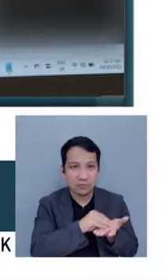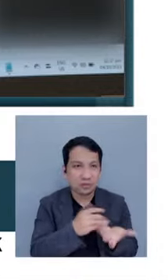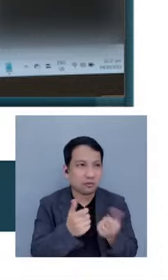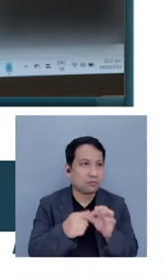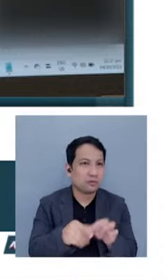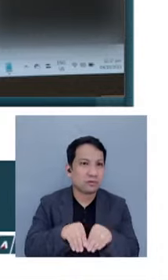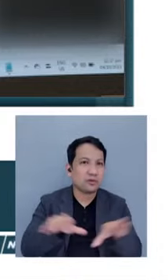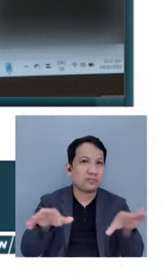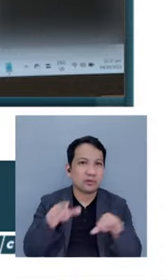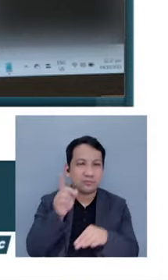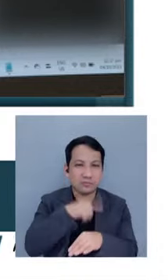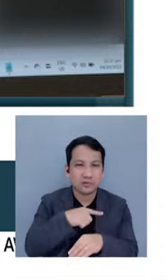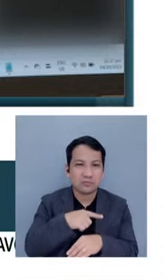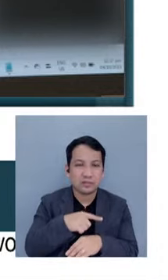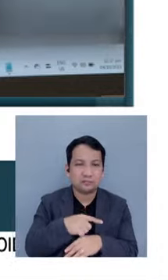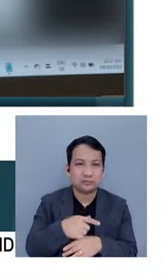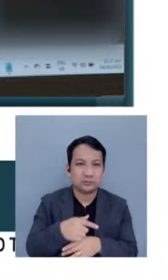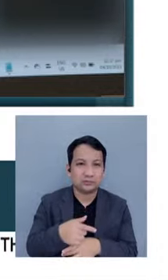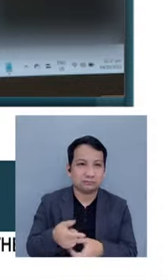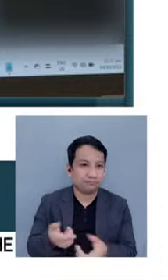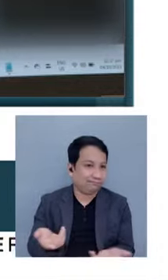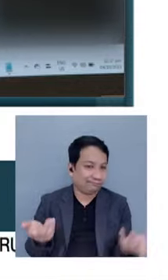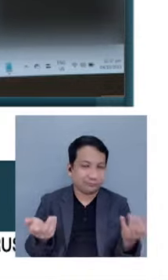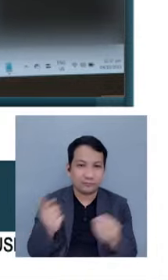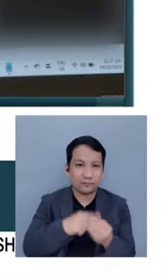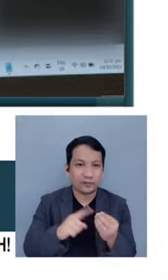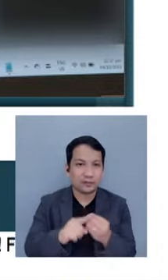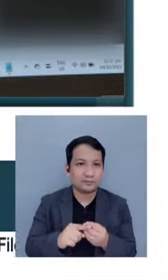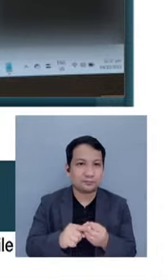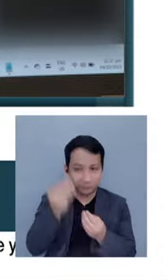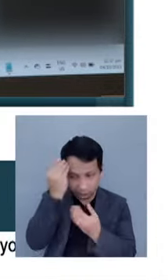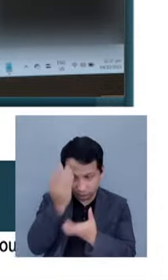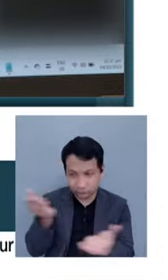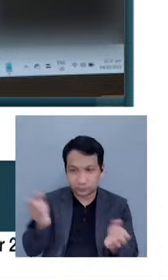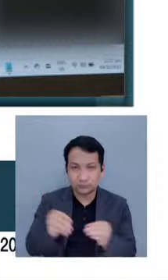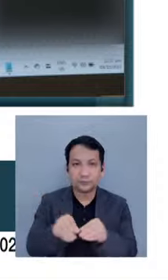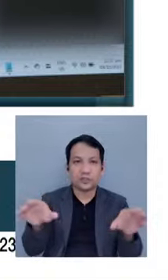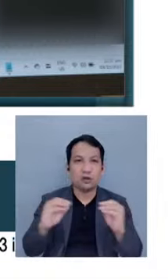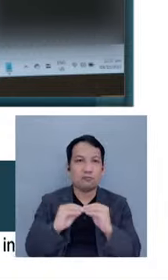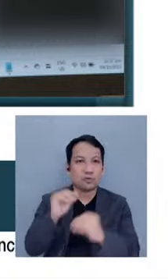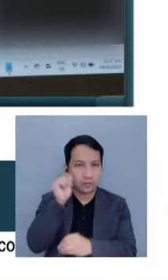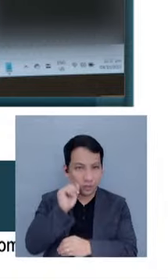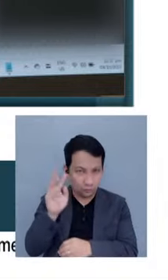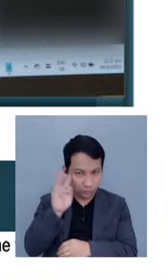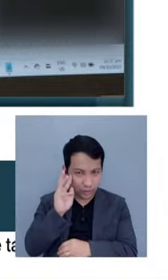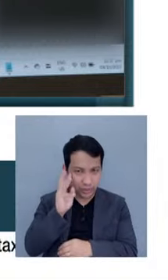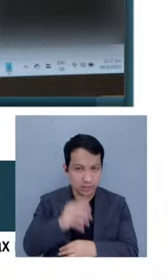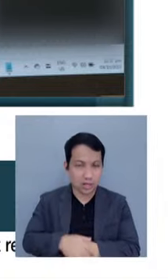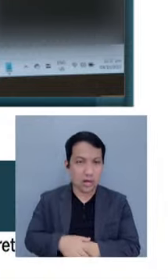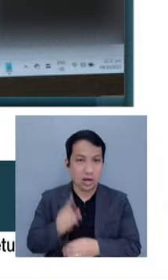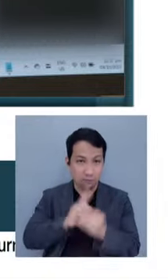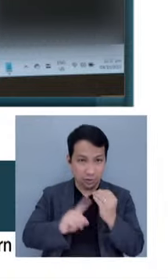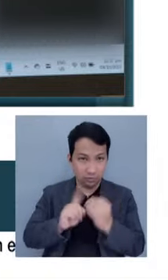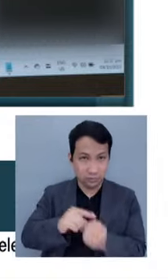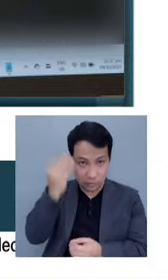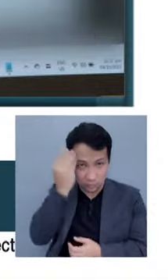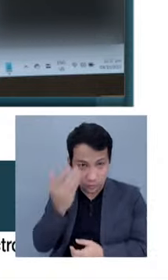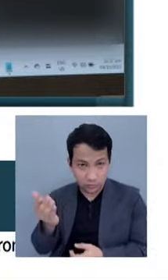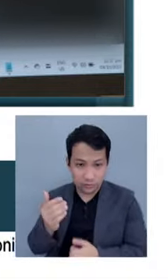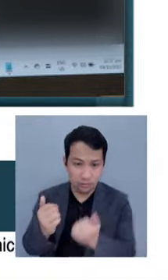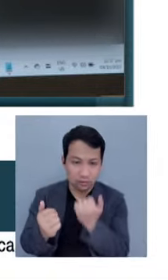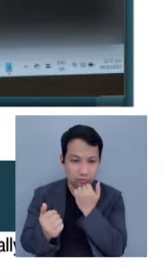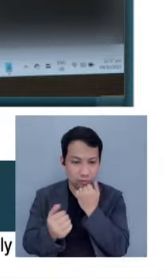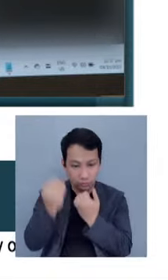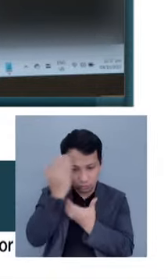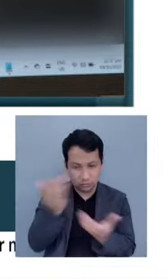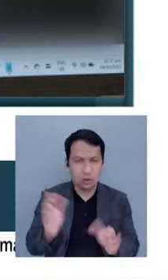and our incumbent presidents. And we advise the public to be more vigilant with disinformation and misinformation. Please